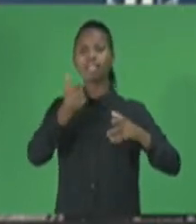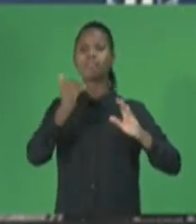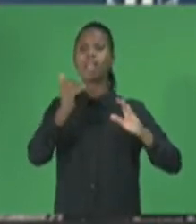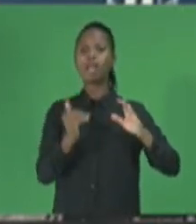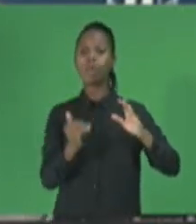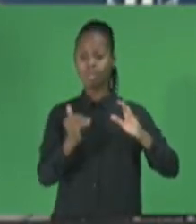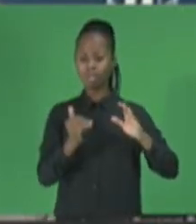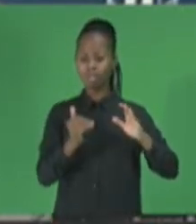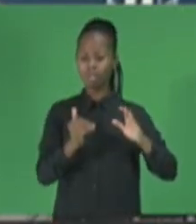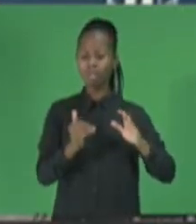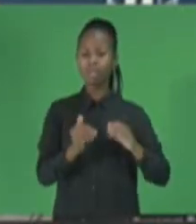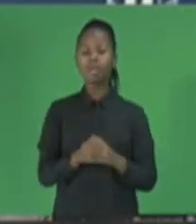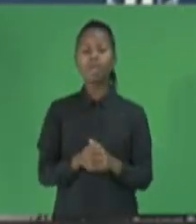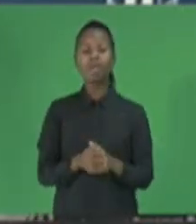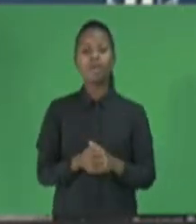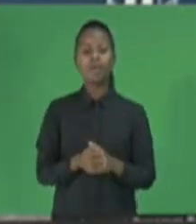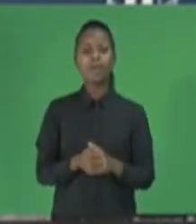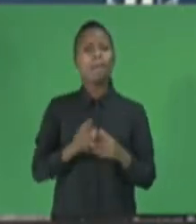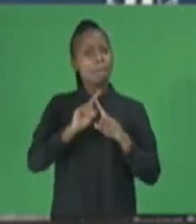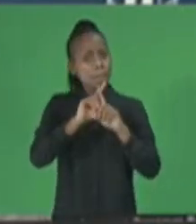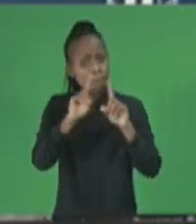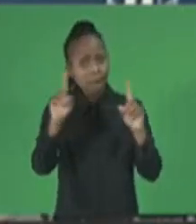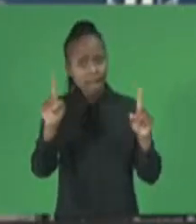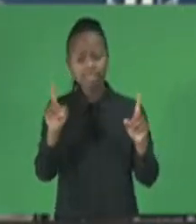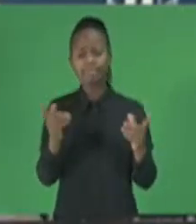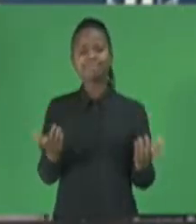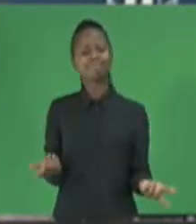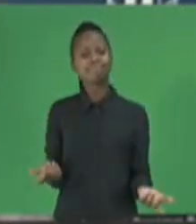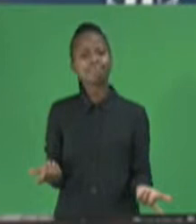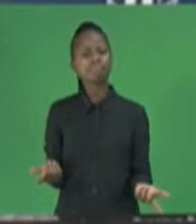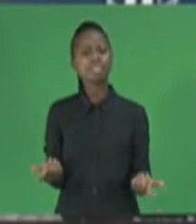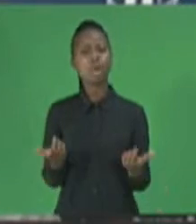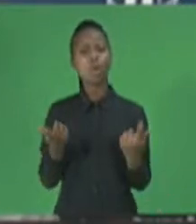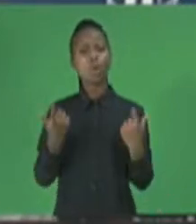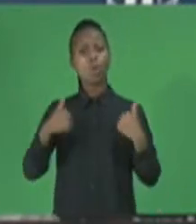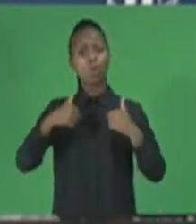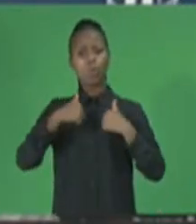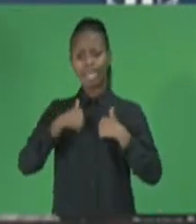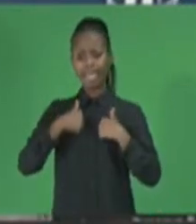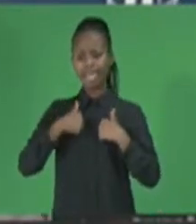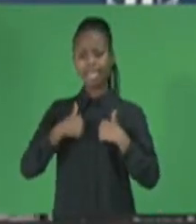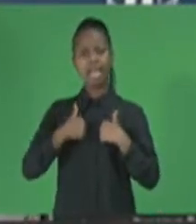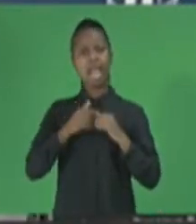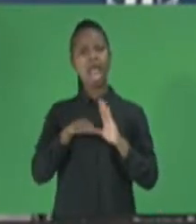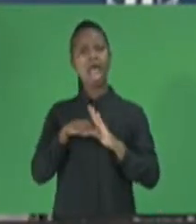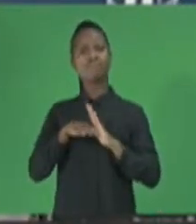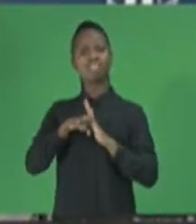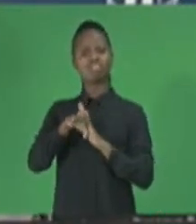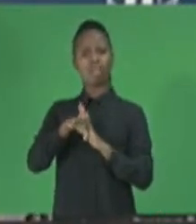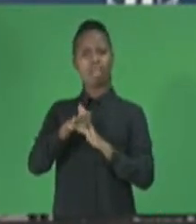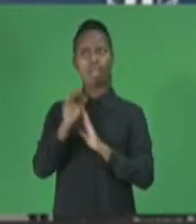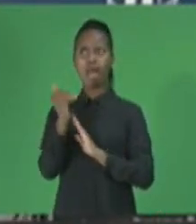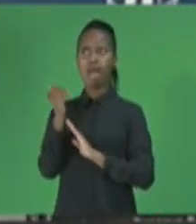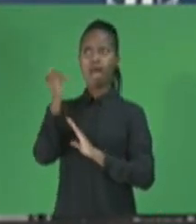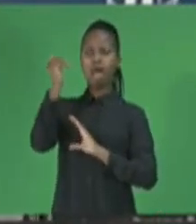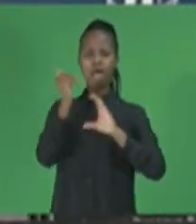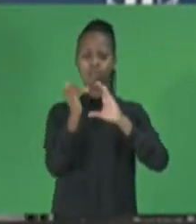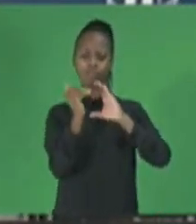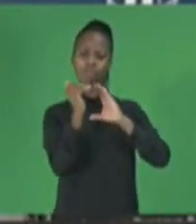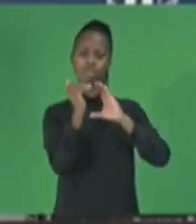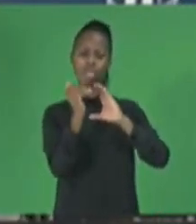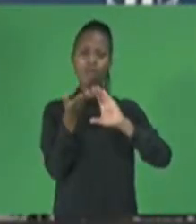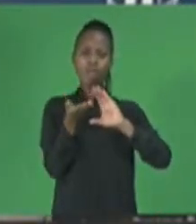again, there is no virtue in higher inflation. Higher inflation